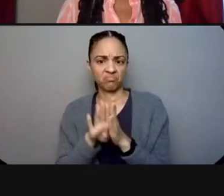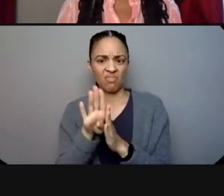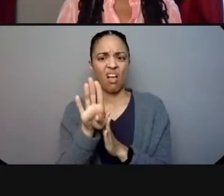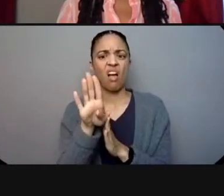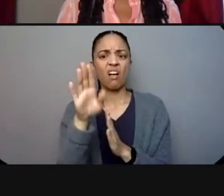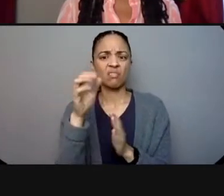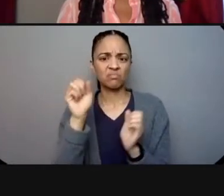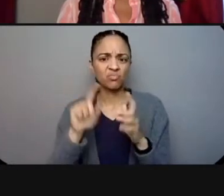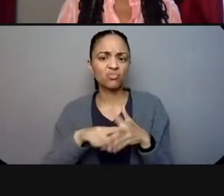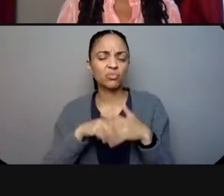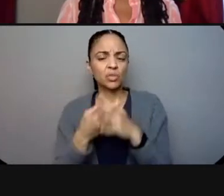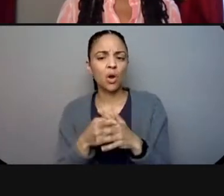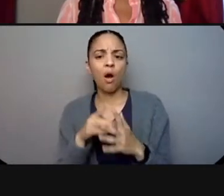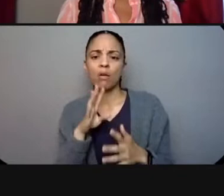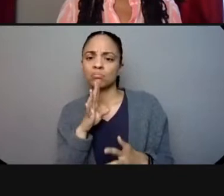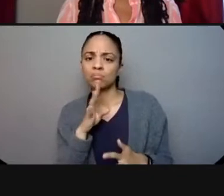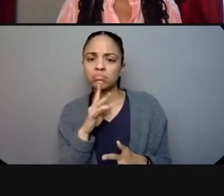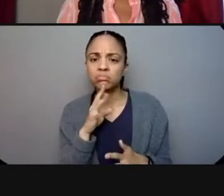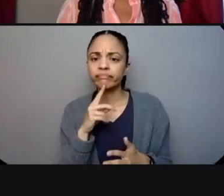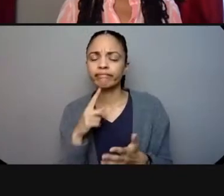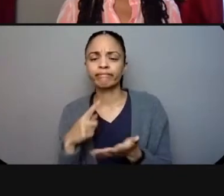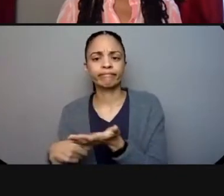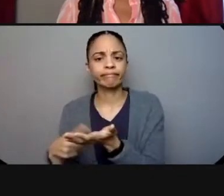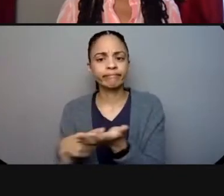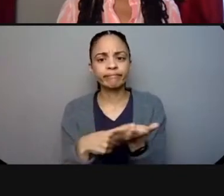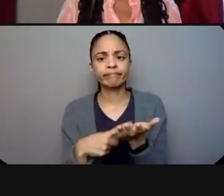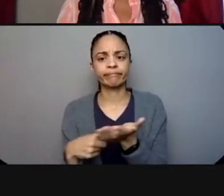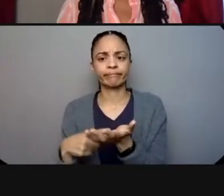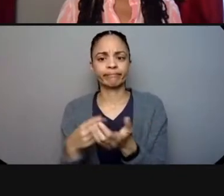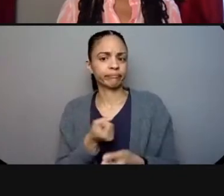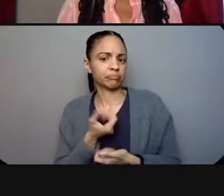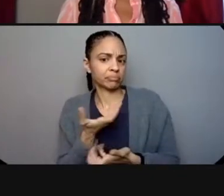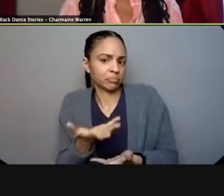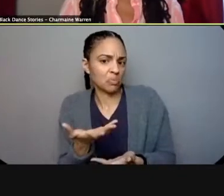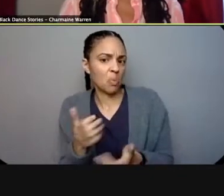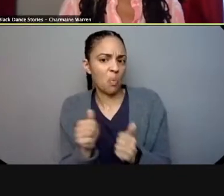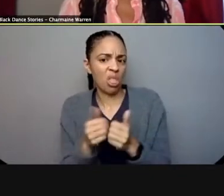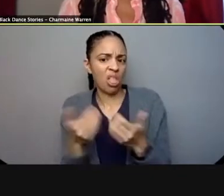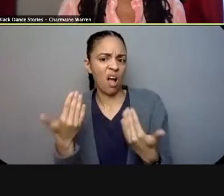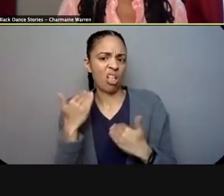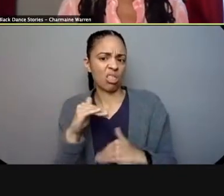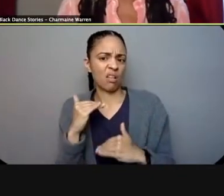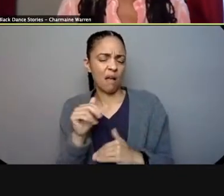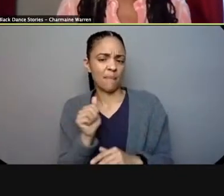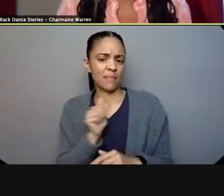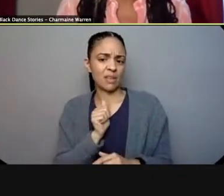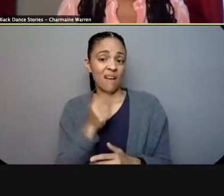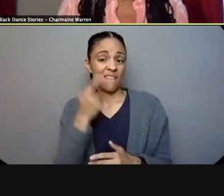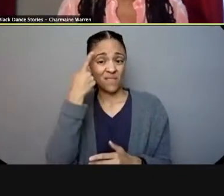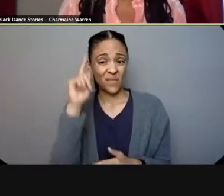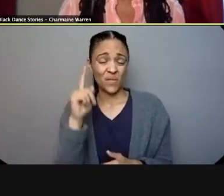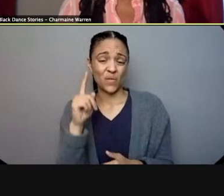black, white, and otherwise, Oh my gosh, y'all grown up.